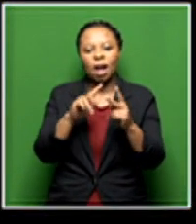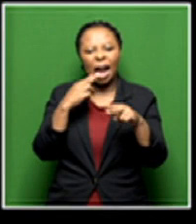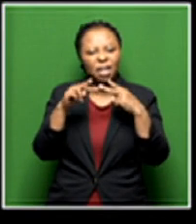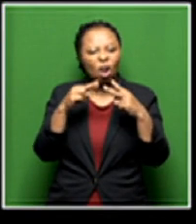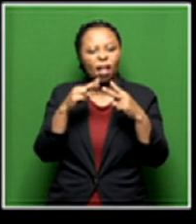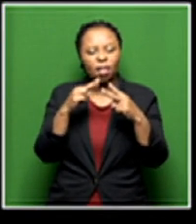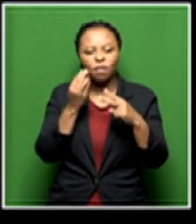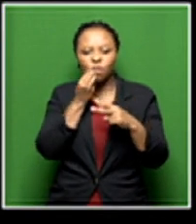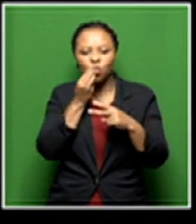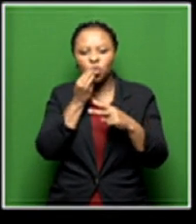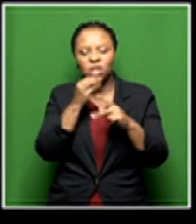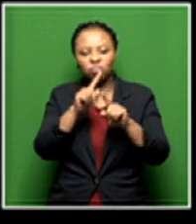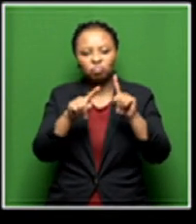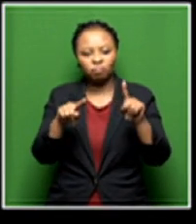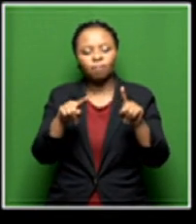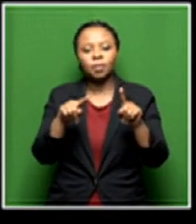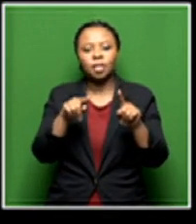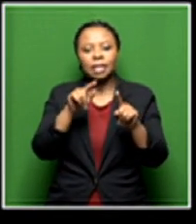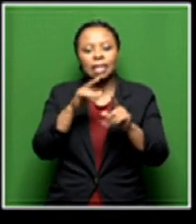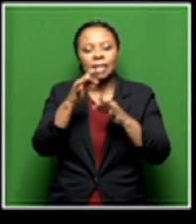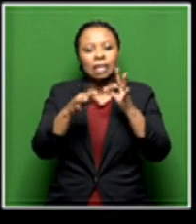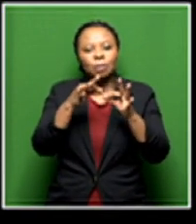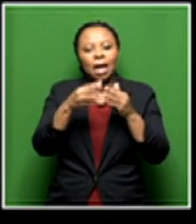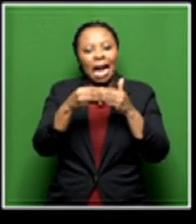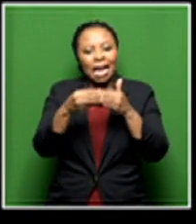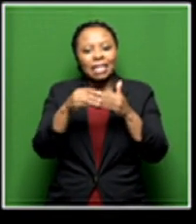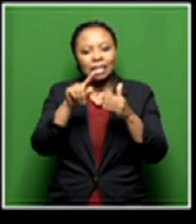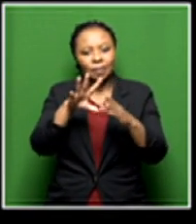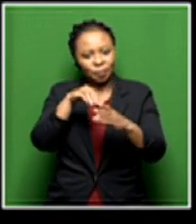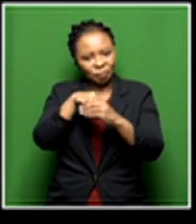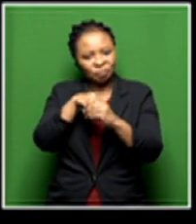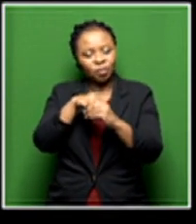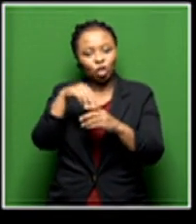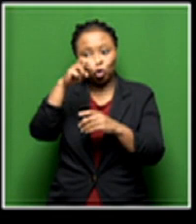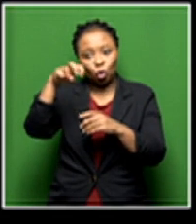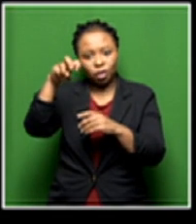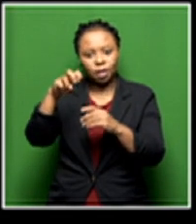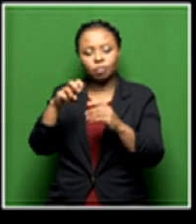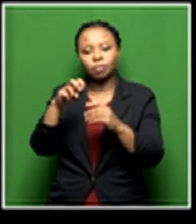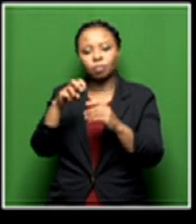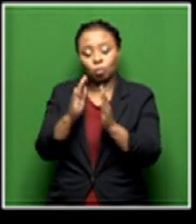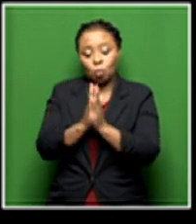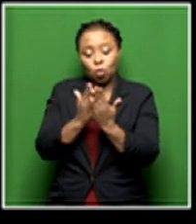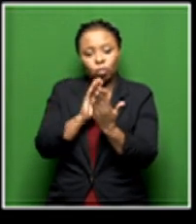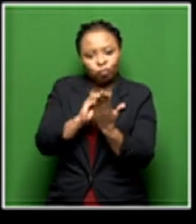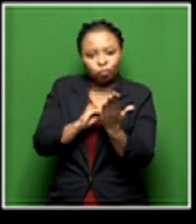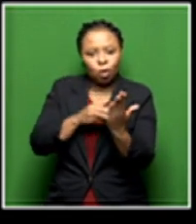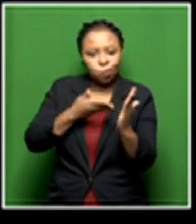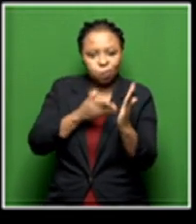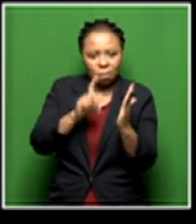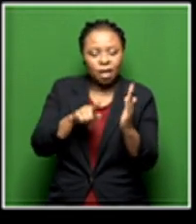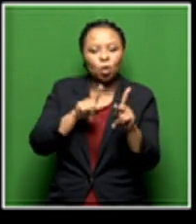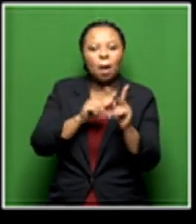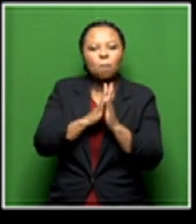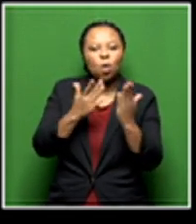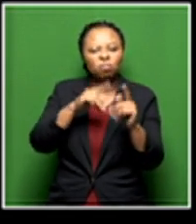of Sincere Conversations. Described as a guide which should be included in any tourist travel pack, this book offers various chapters